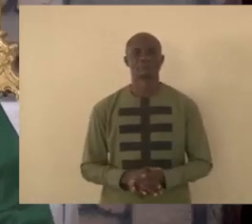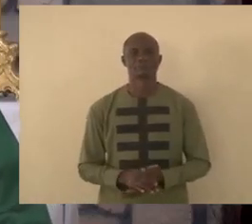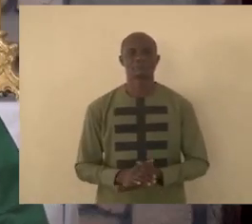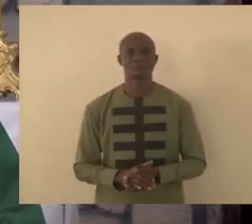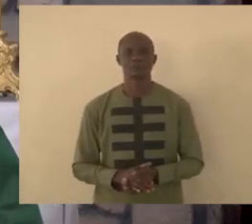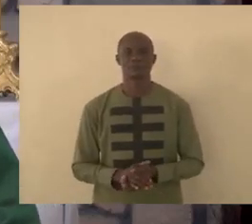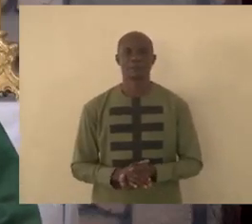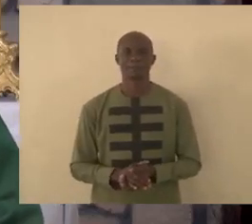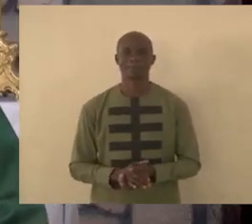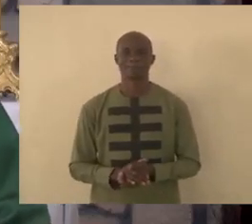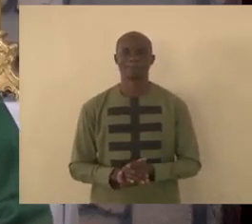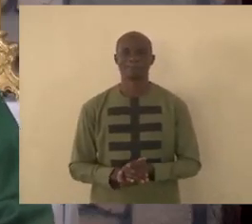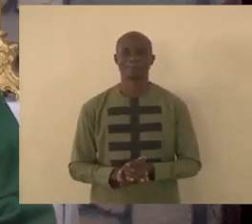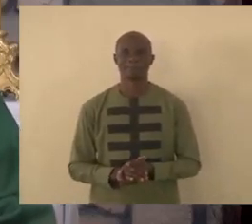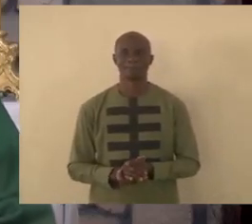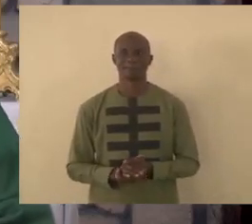him.